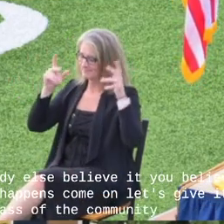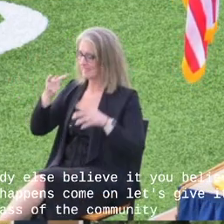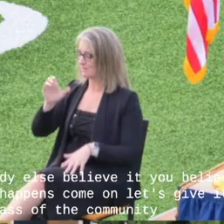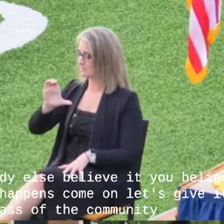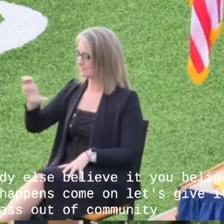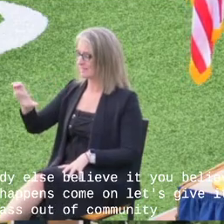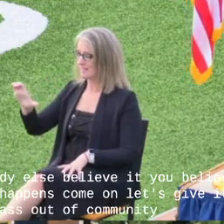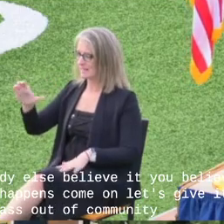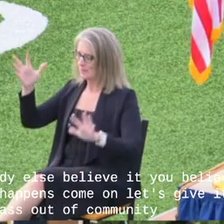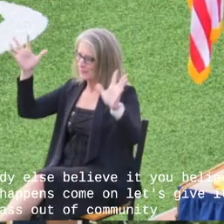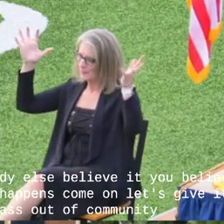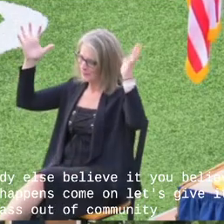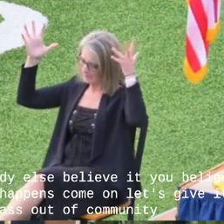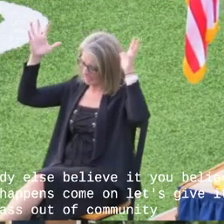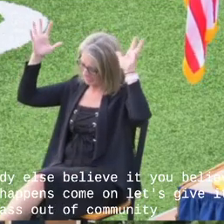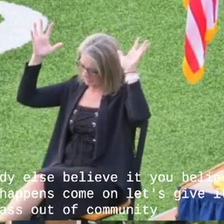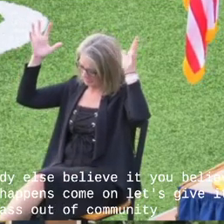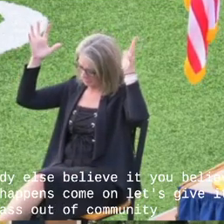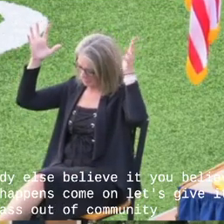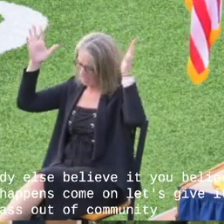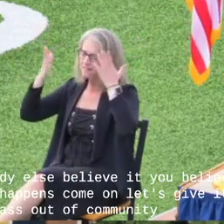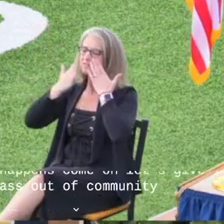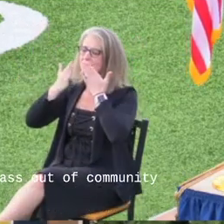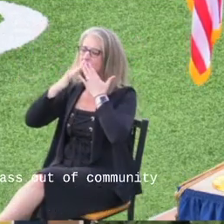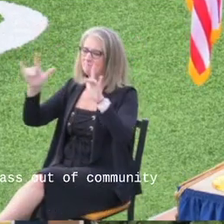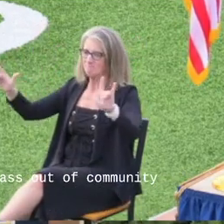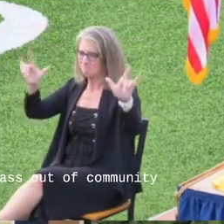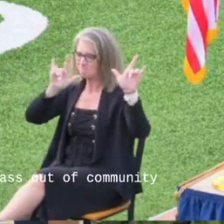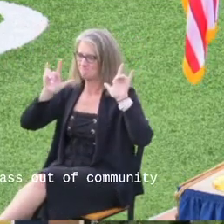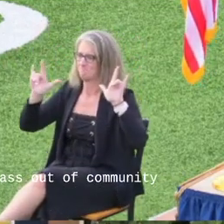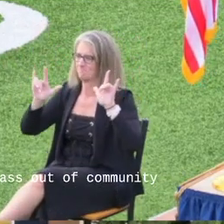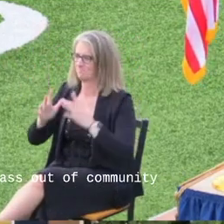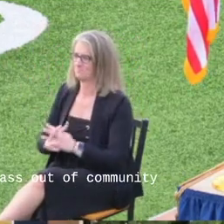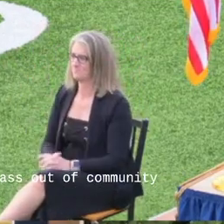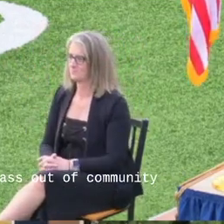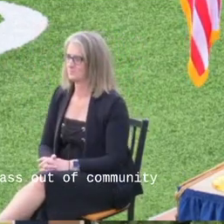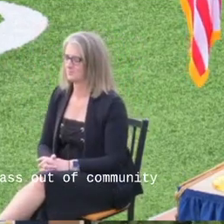College, make some noise. Thank you. I love y'all.